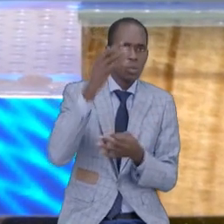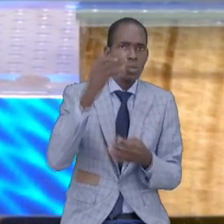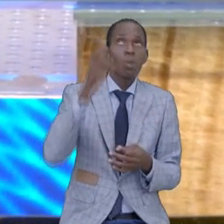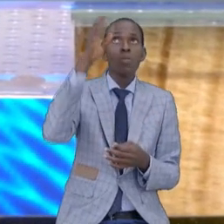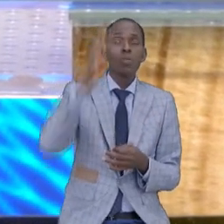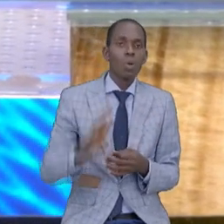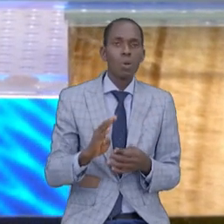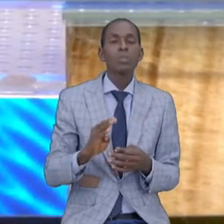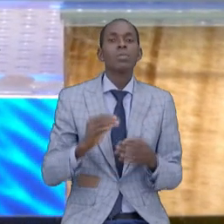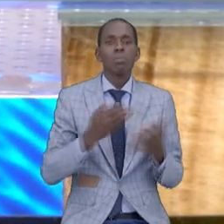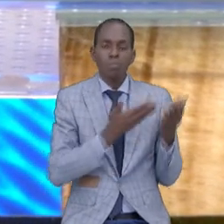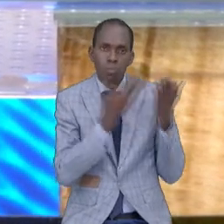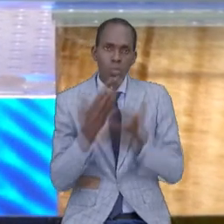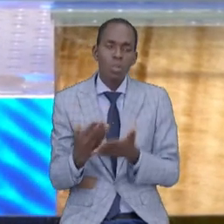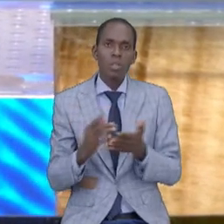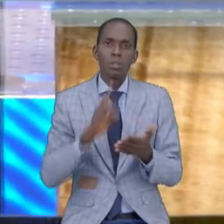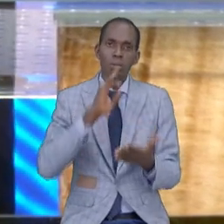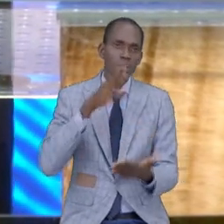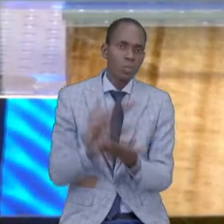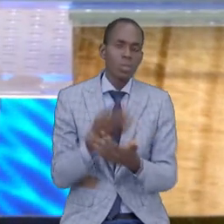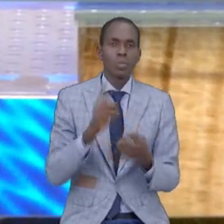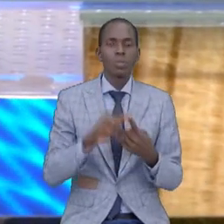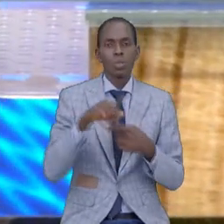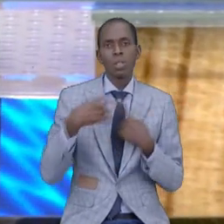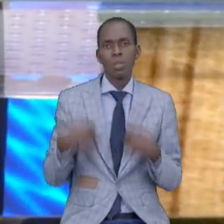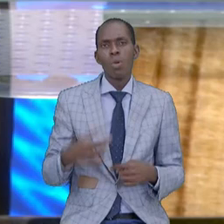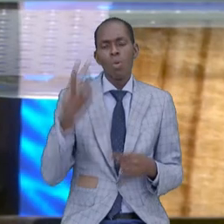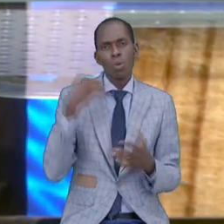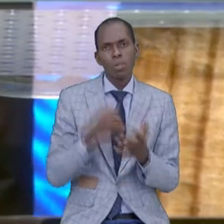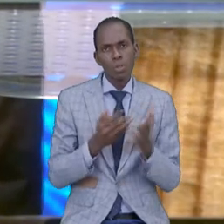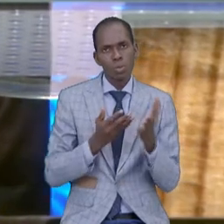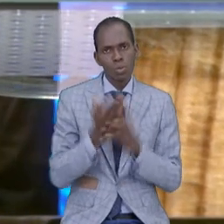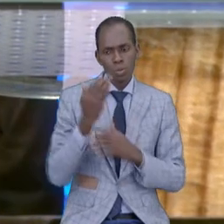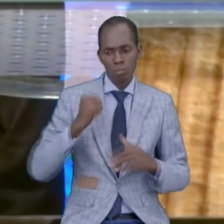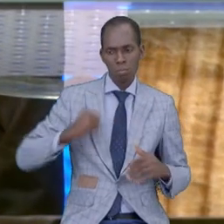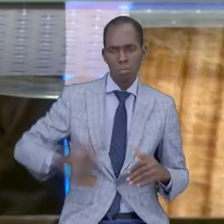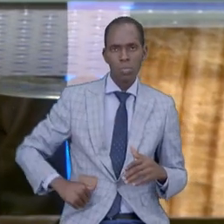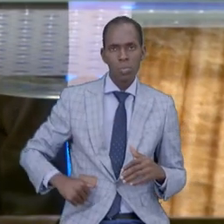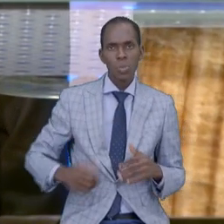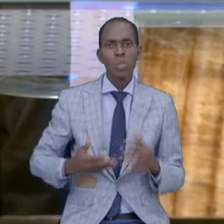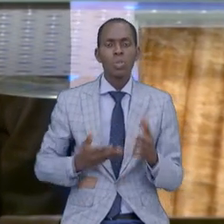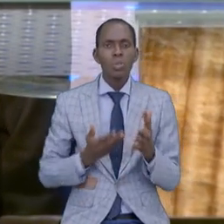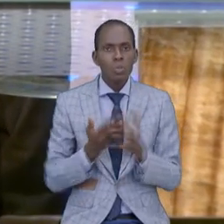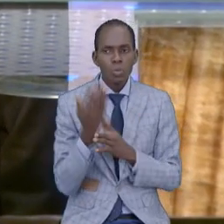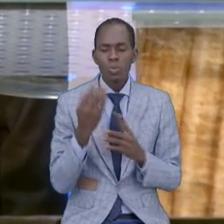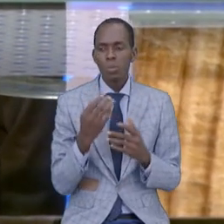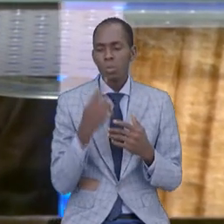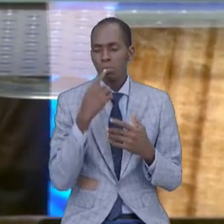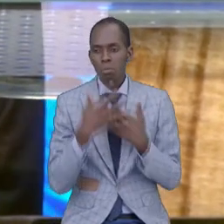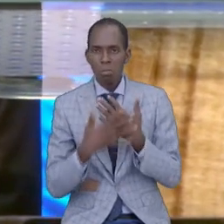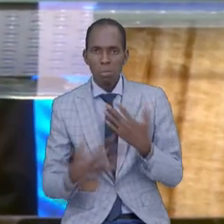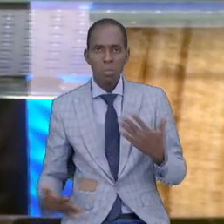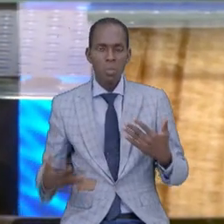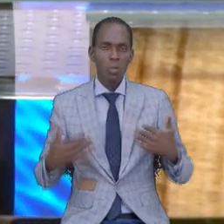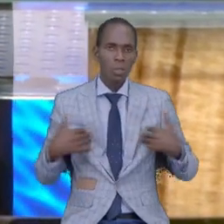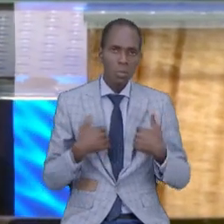witness with your heart. Was it through circumcision, or through offering an animal, or through